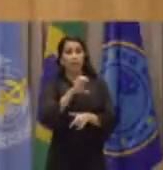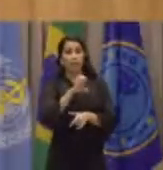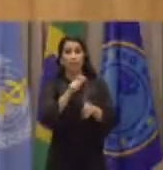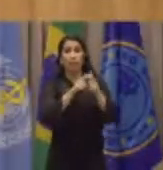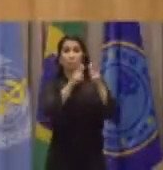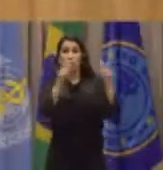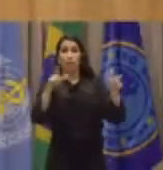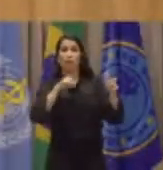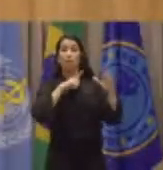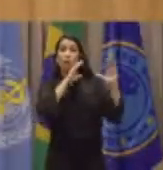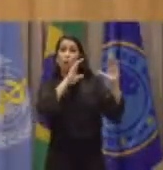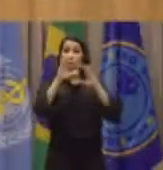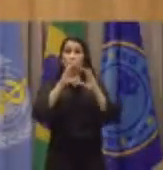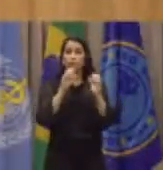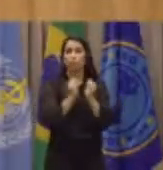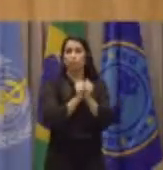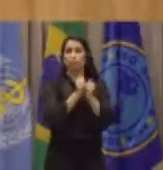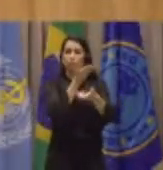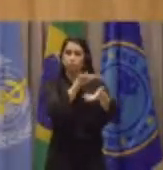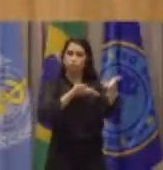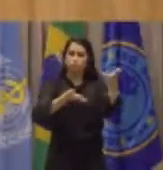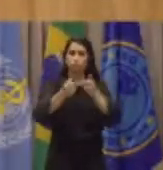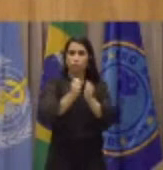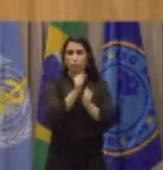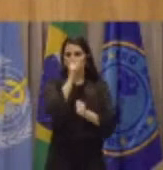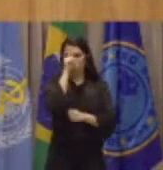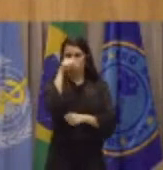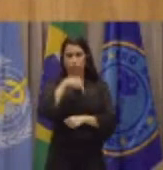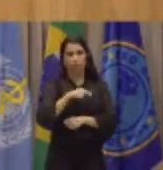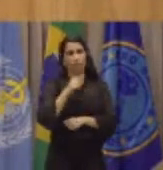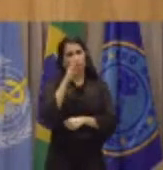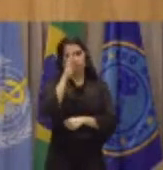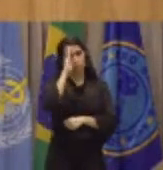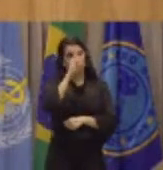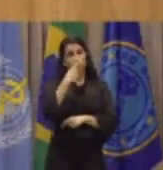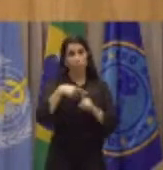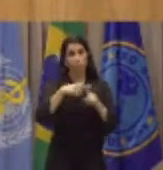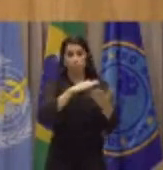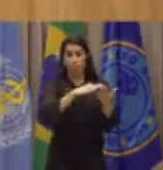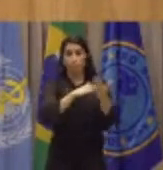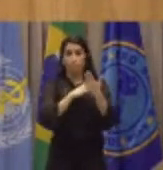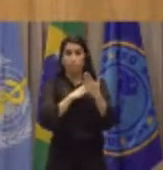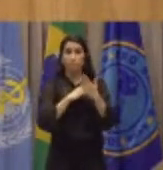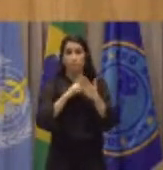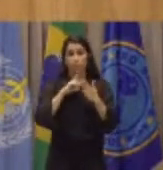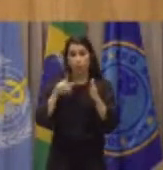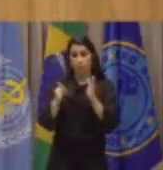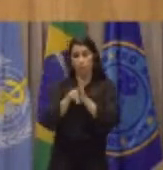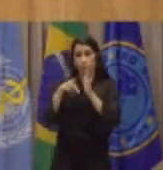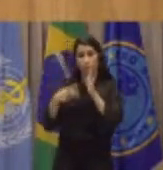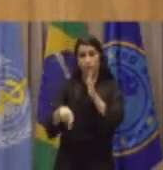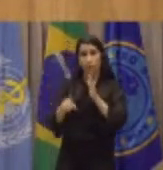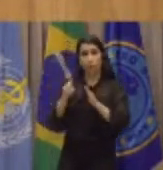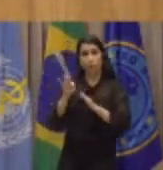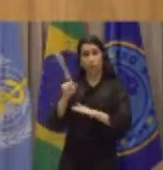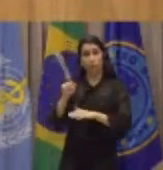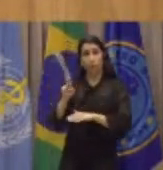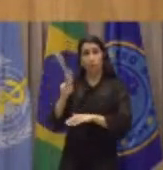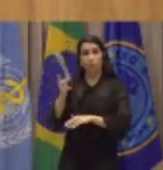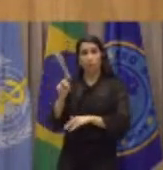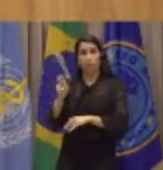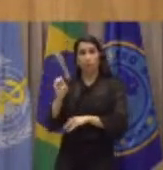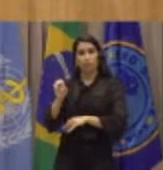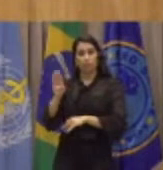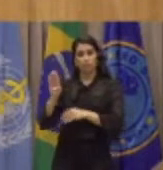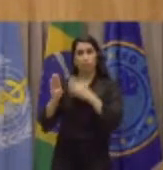accuracy and proof. The communication with the hospital is very fundamental because they are going to help us and are going to be part of